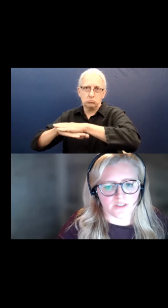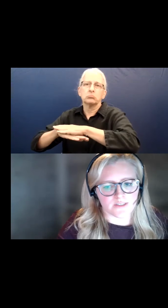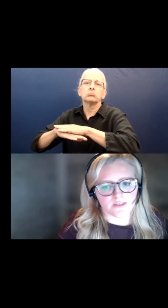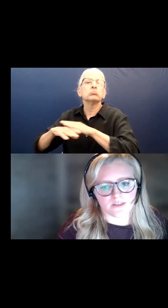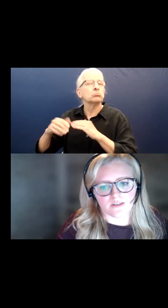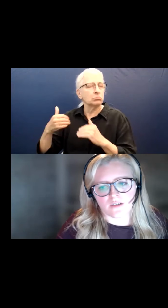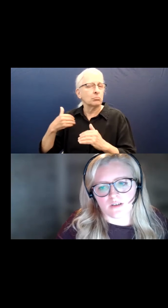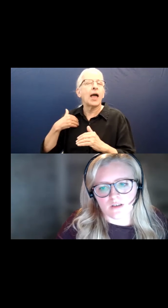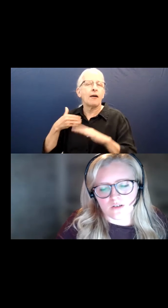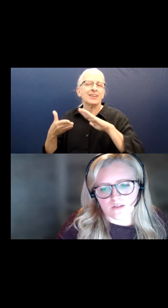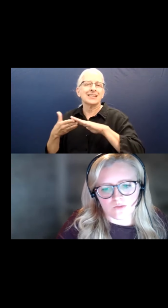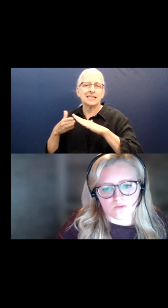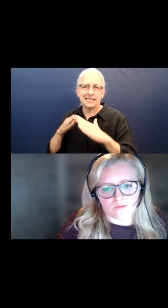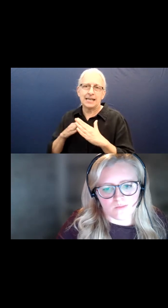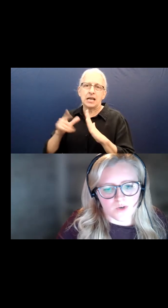noise ordinances.